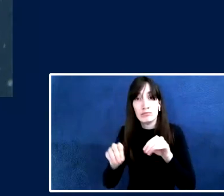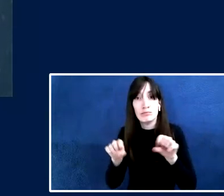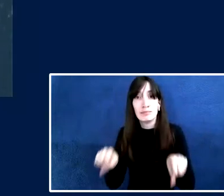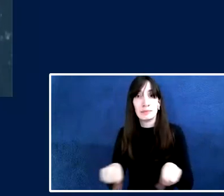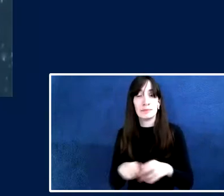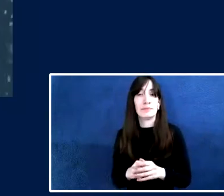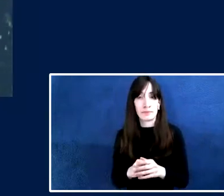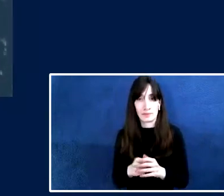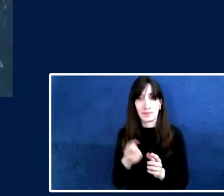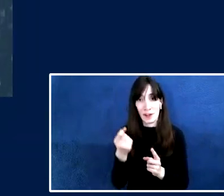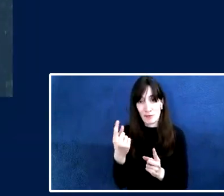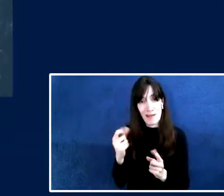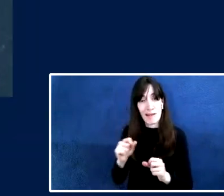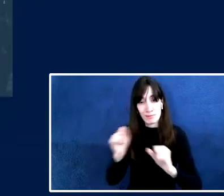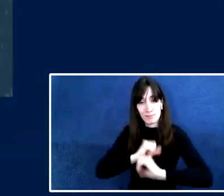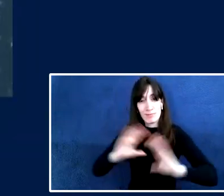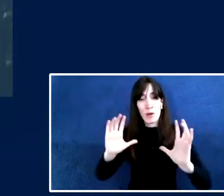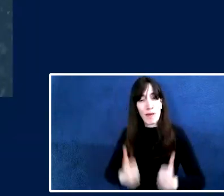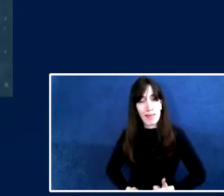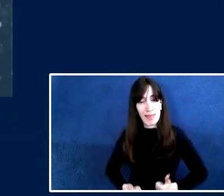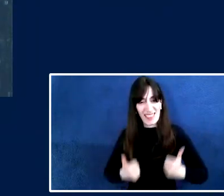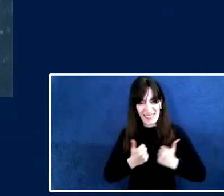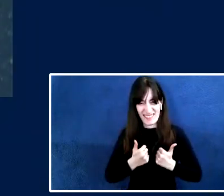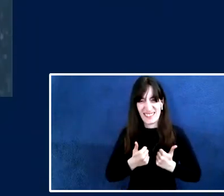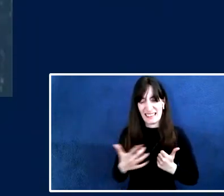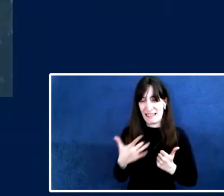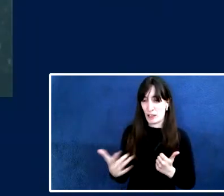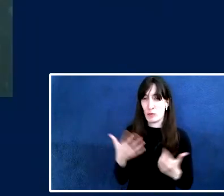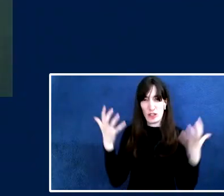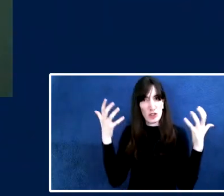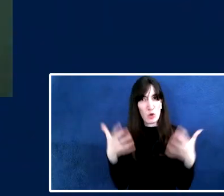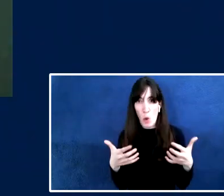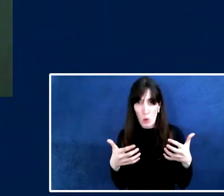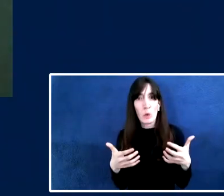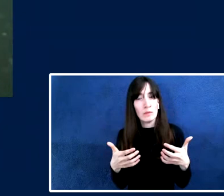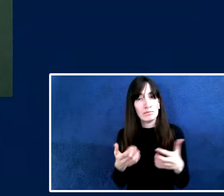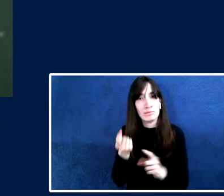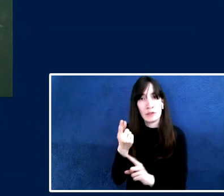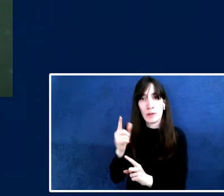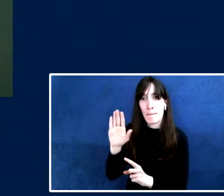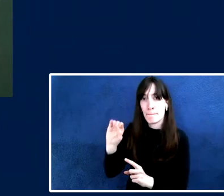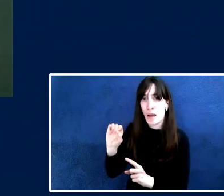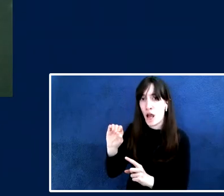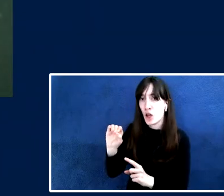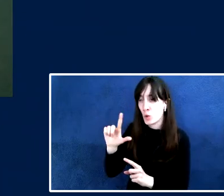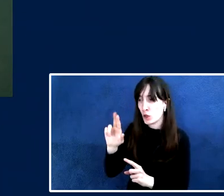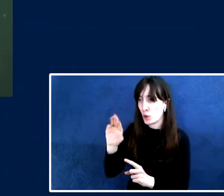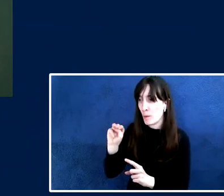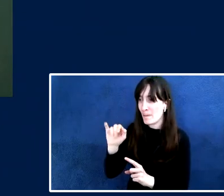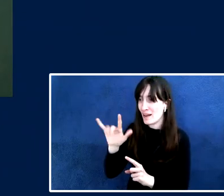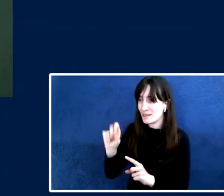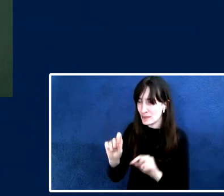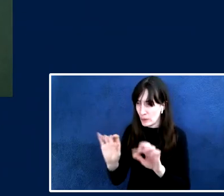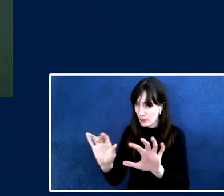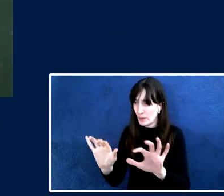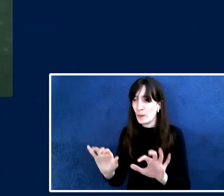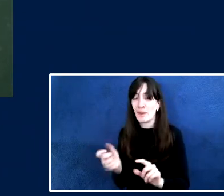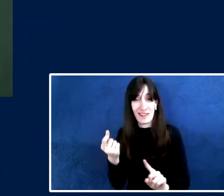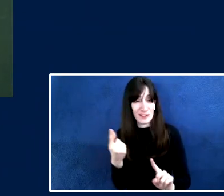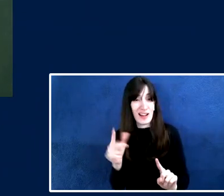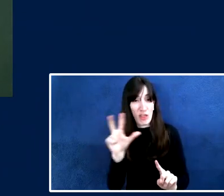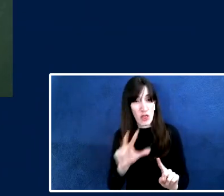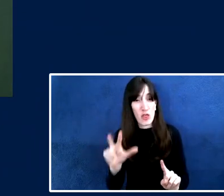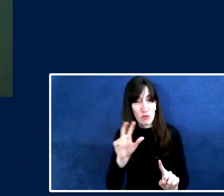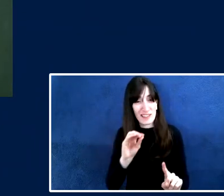Normally, it's totally dark, except for bioluminescence. As Hannah mentions, it's cold. It's about 38 degrees or 3 degrees centigrade.